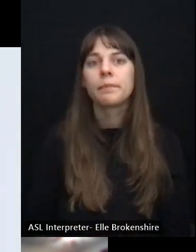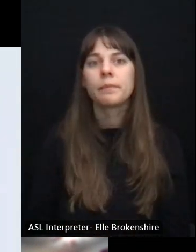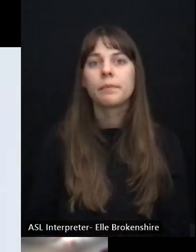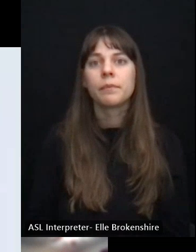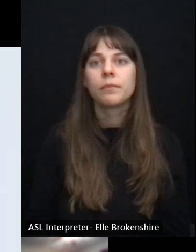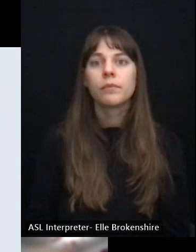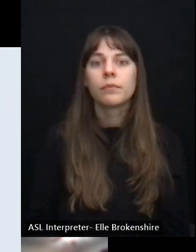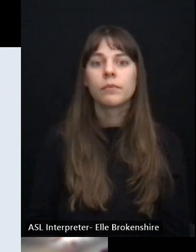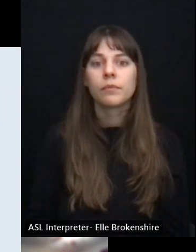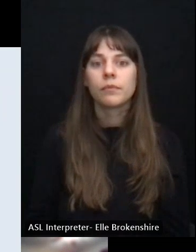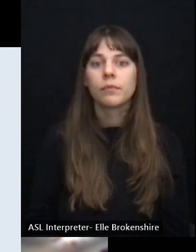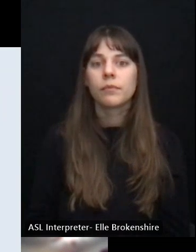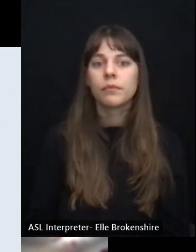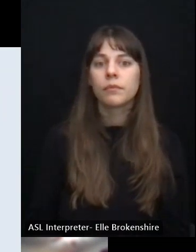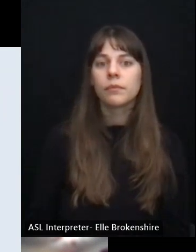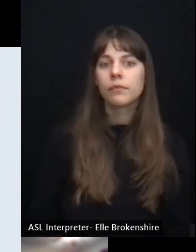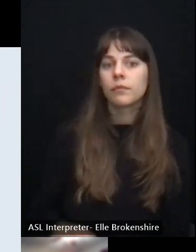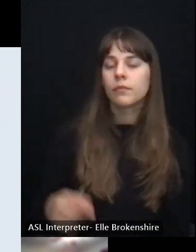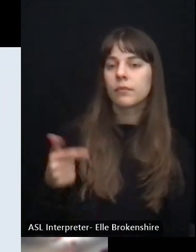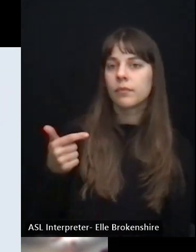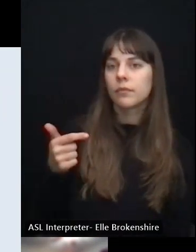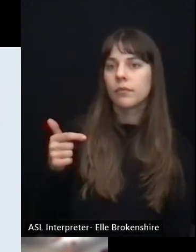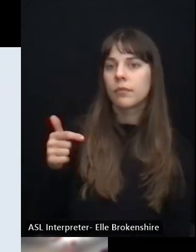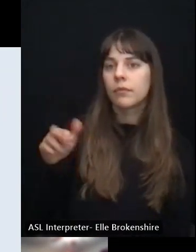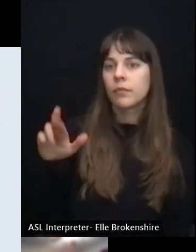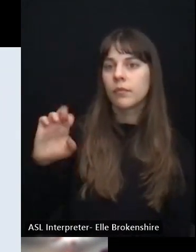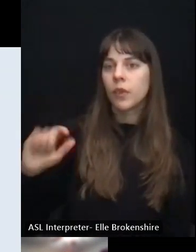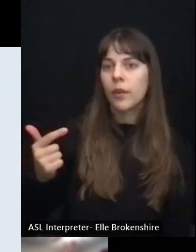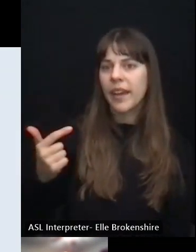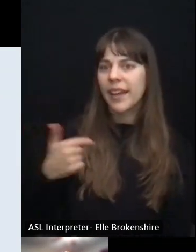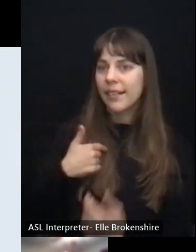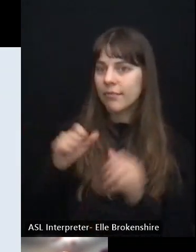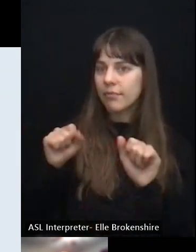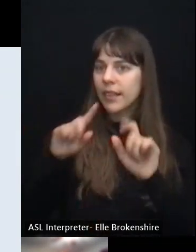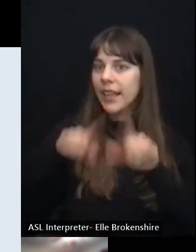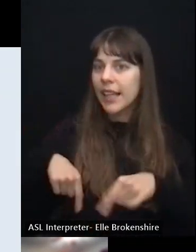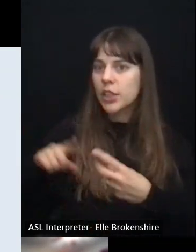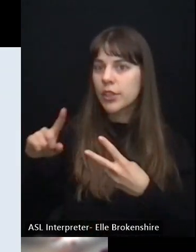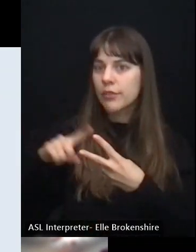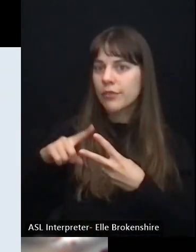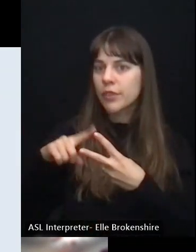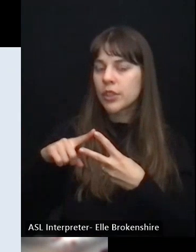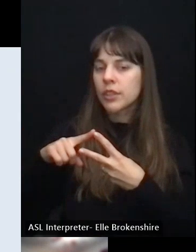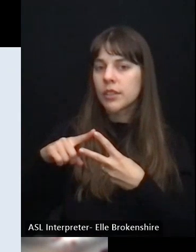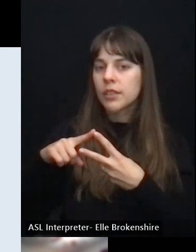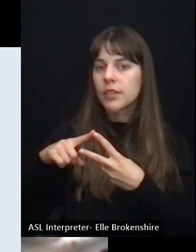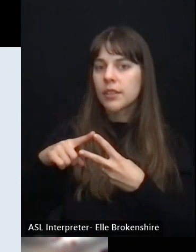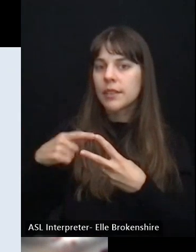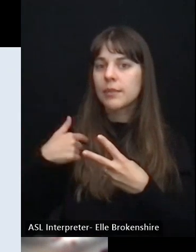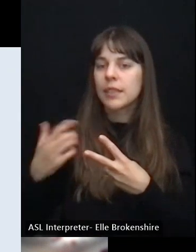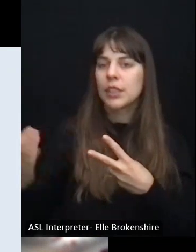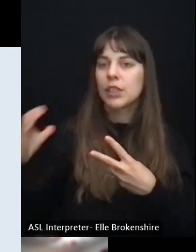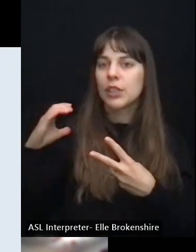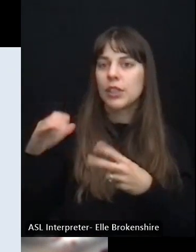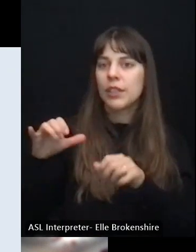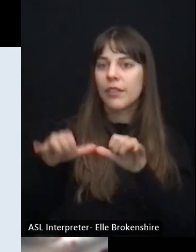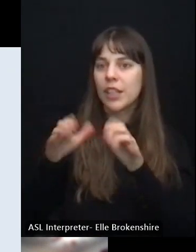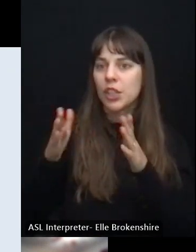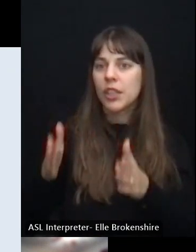So I could take the Panhandle Bridge question. This is Greg O'Hare with PRT, Chief Engineer.